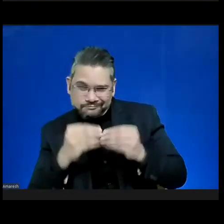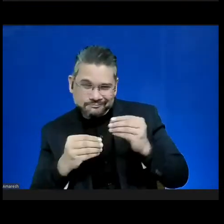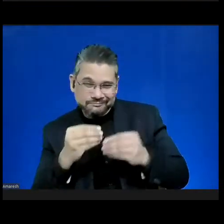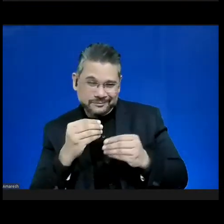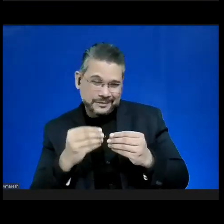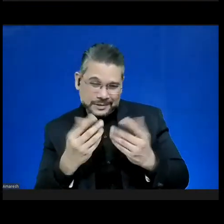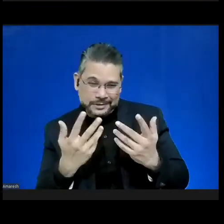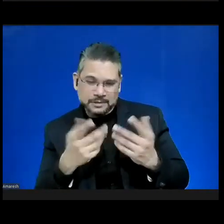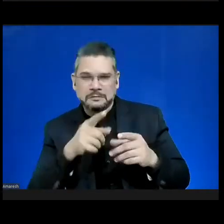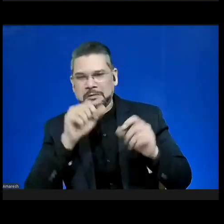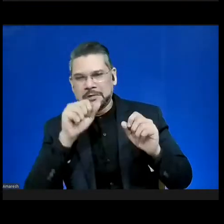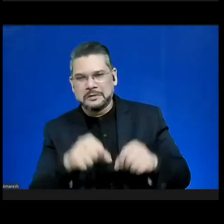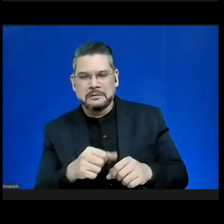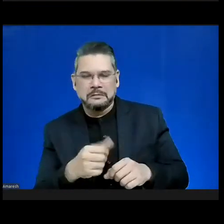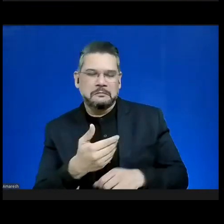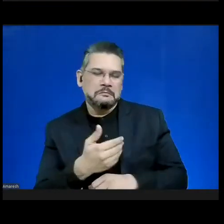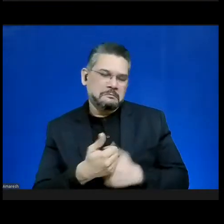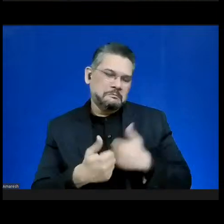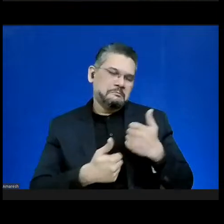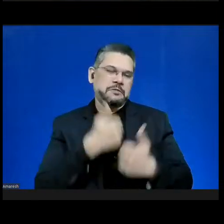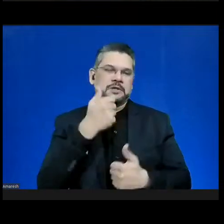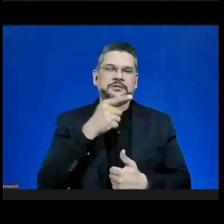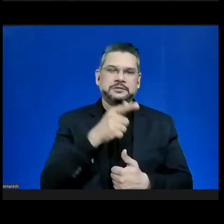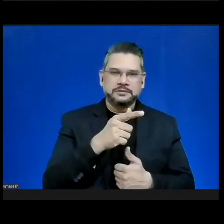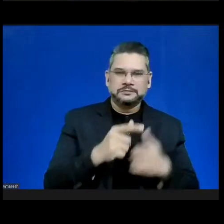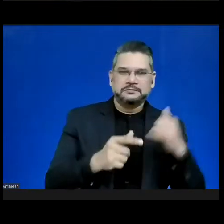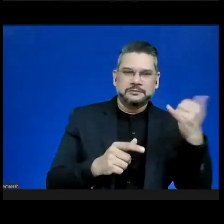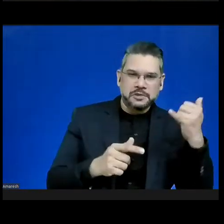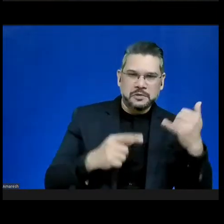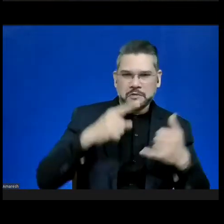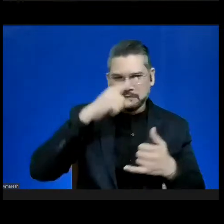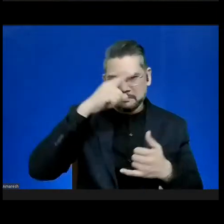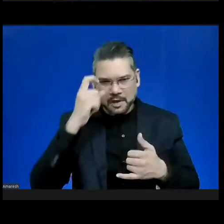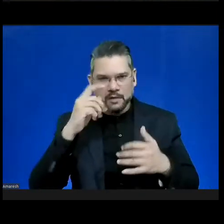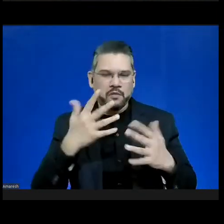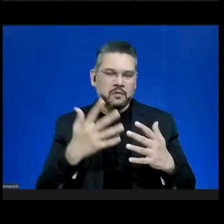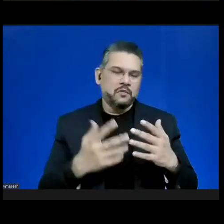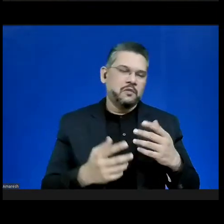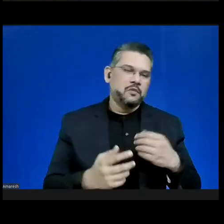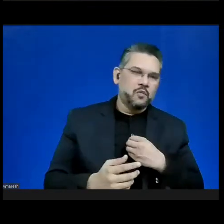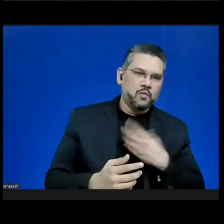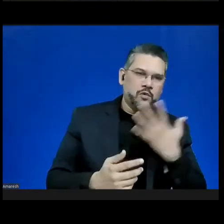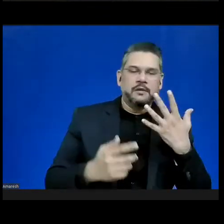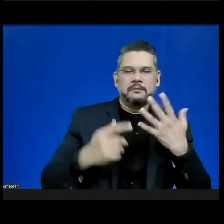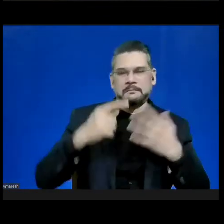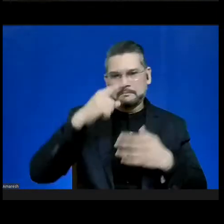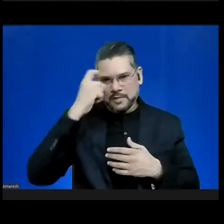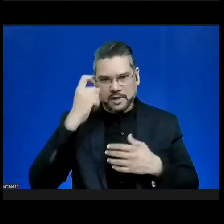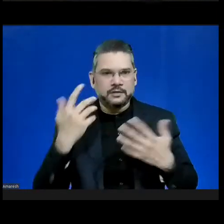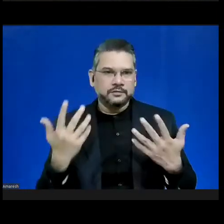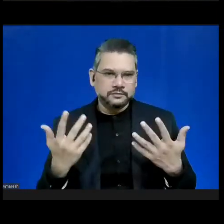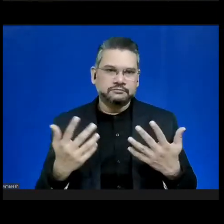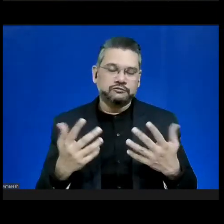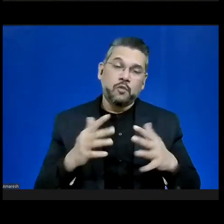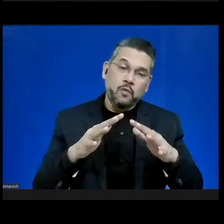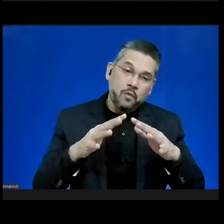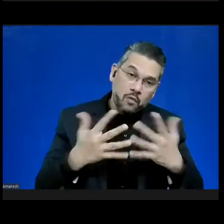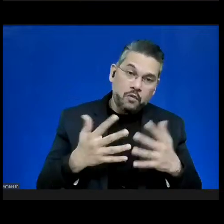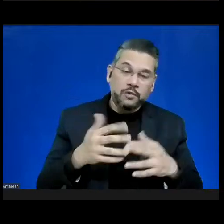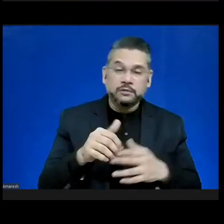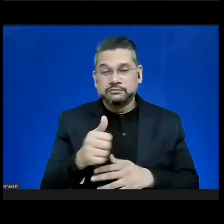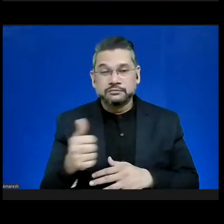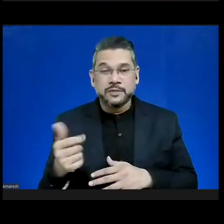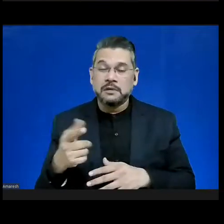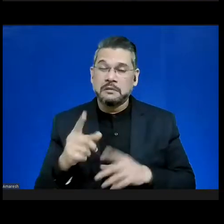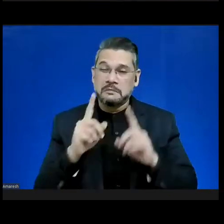that's something which is the most recommended part. But you can use different contrast ratios. Like the lowest that